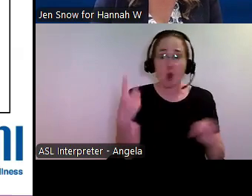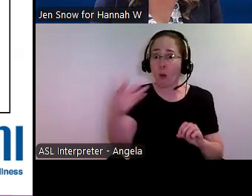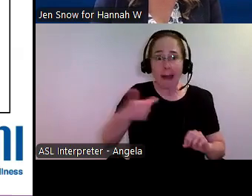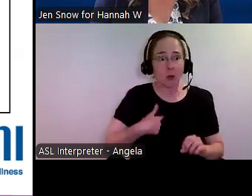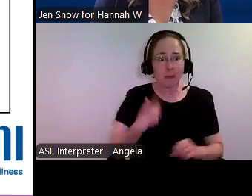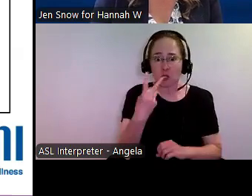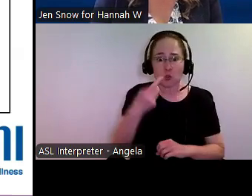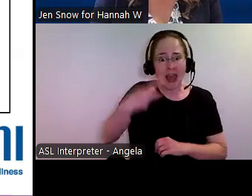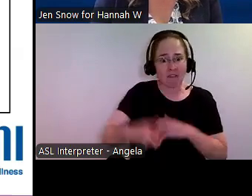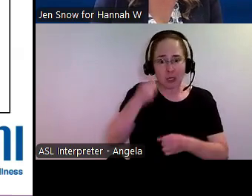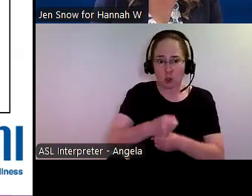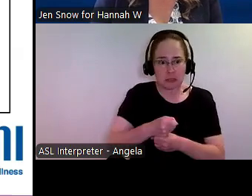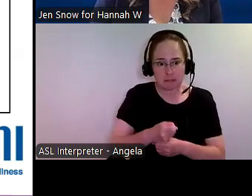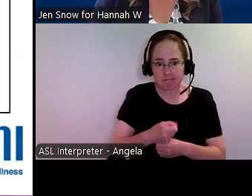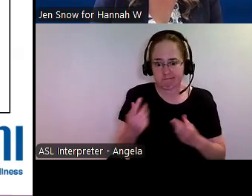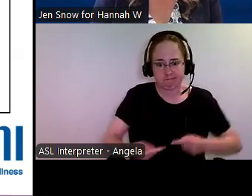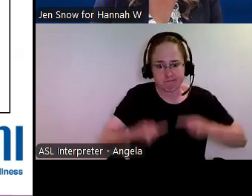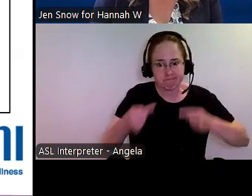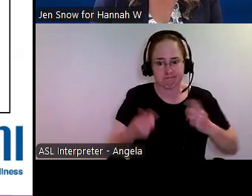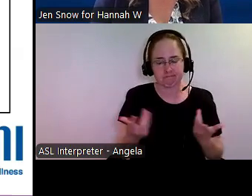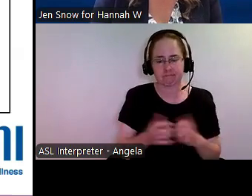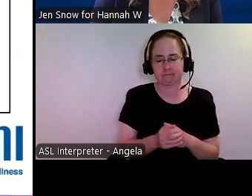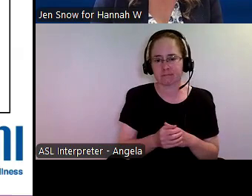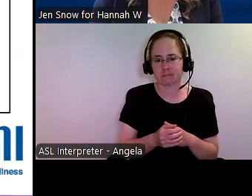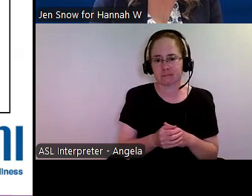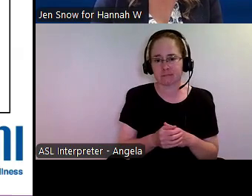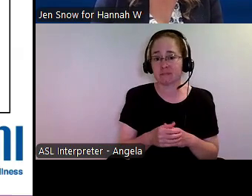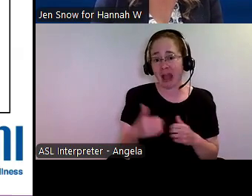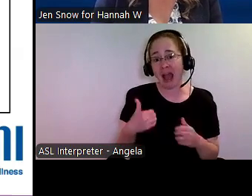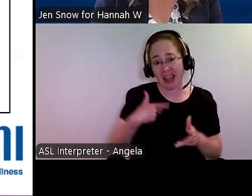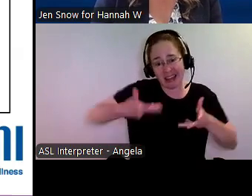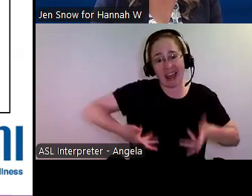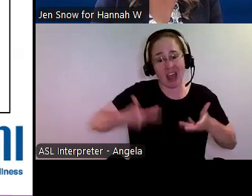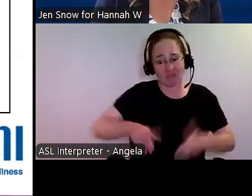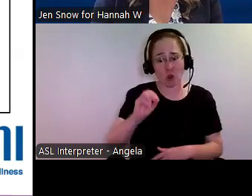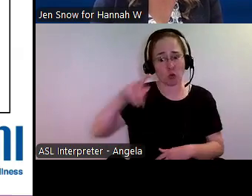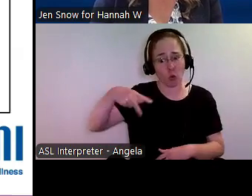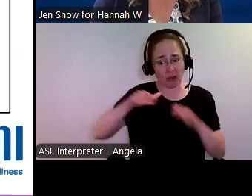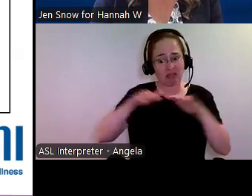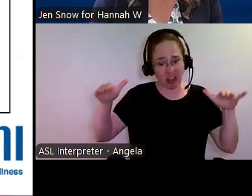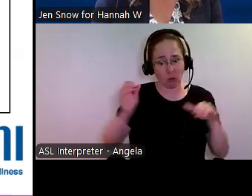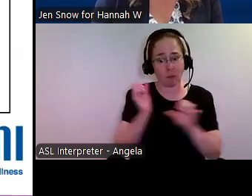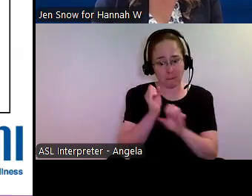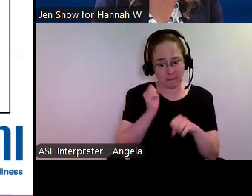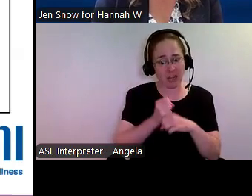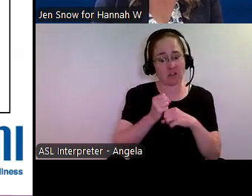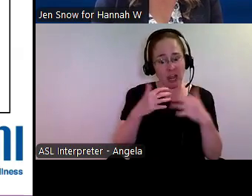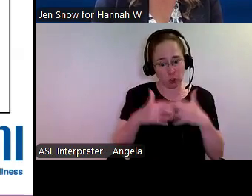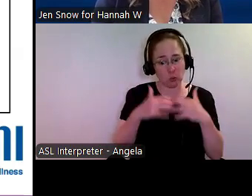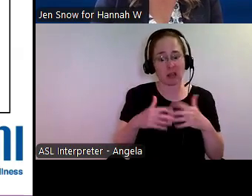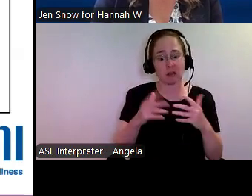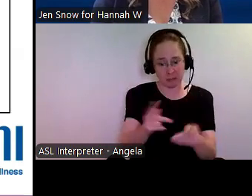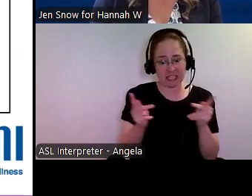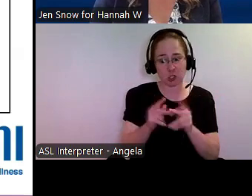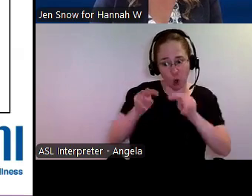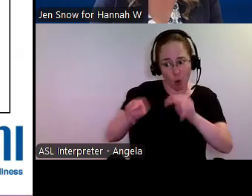2.5 years. So I had a pretty heavy corporate level manufacturing position